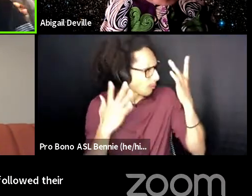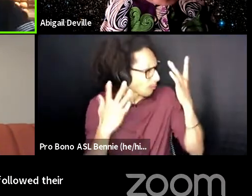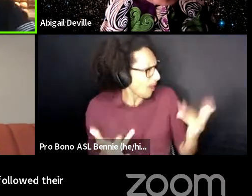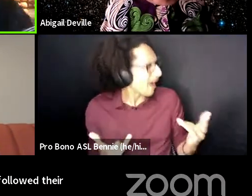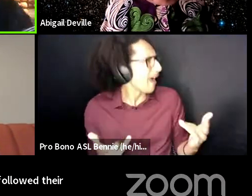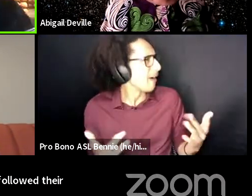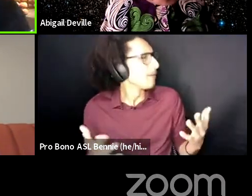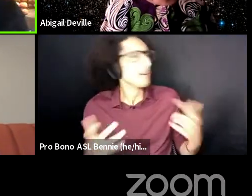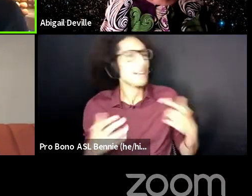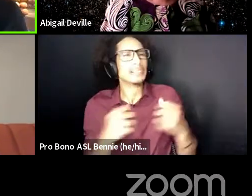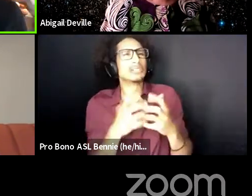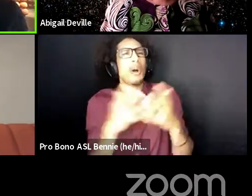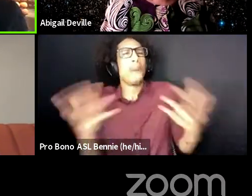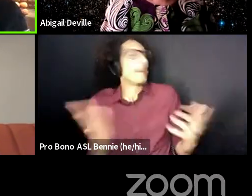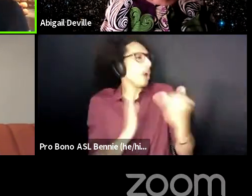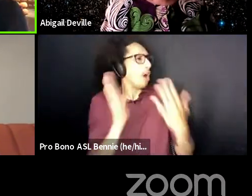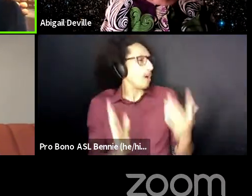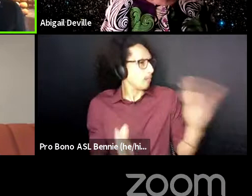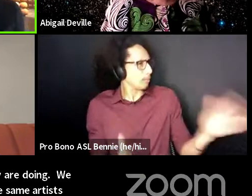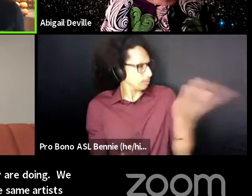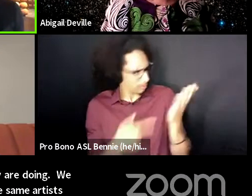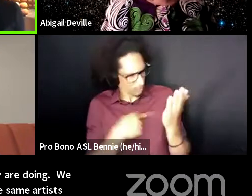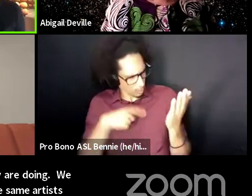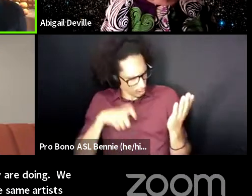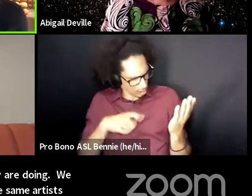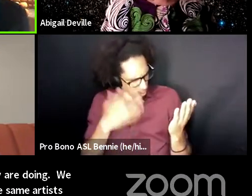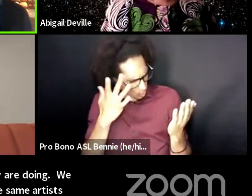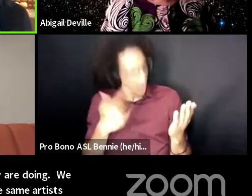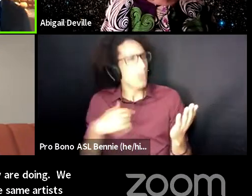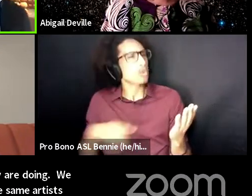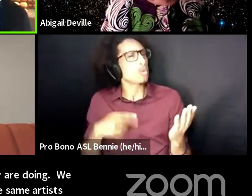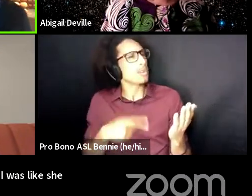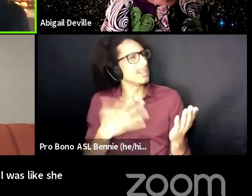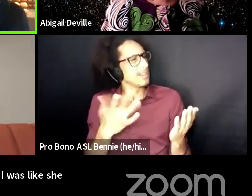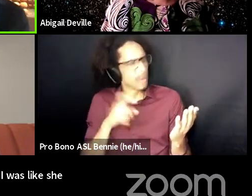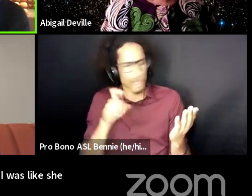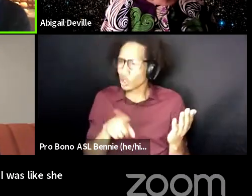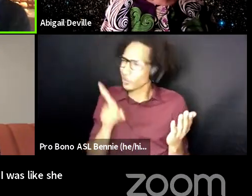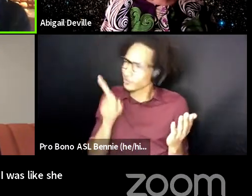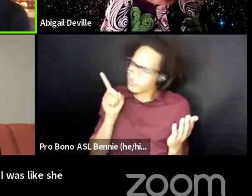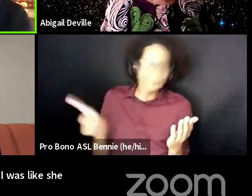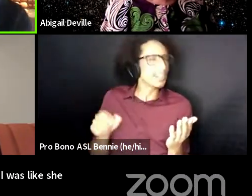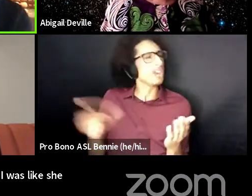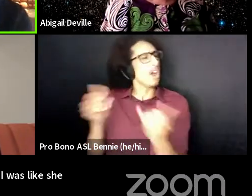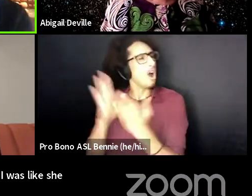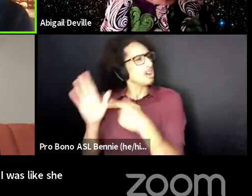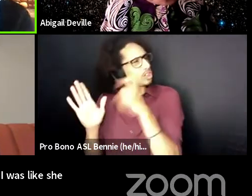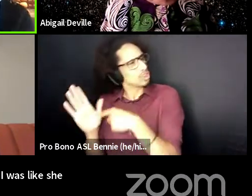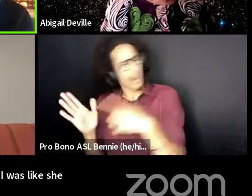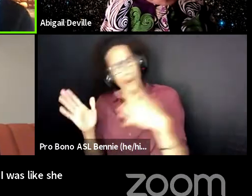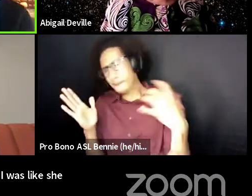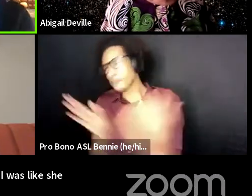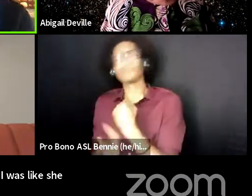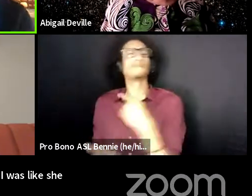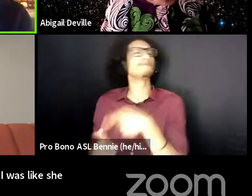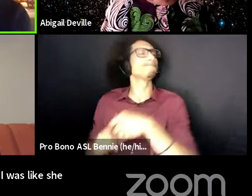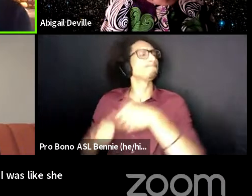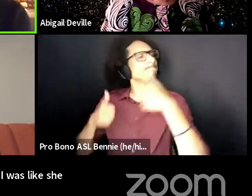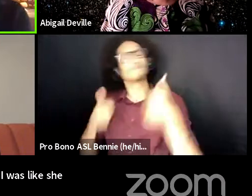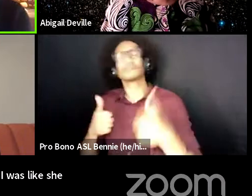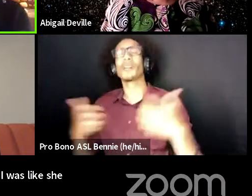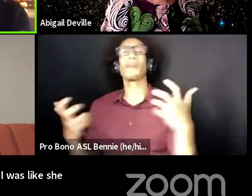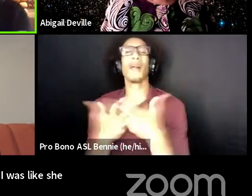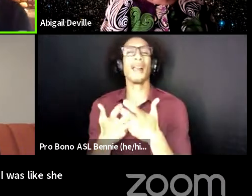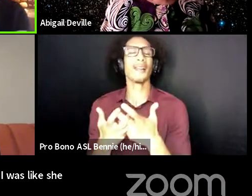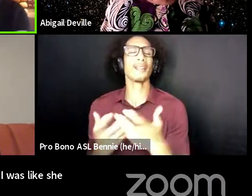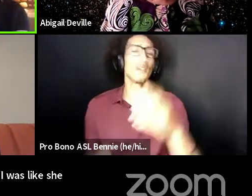there's so many artists we think of should have been in that. And we're like, that person should be doing this. And or, you know, you see a public art fund